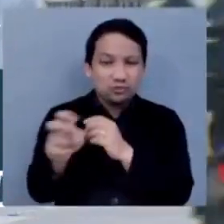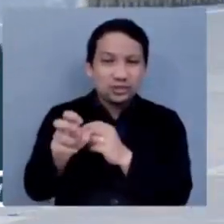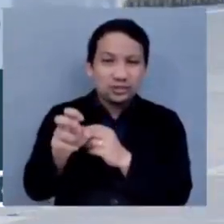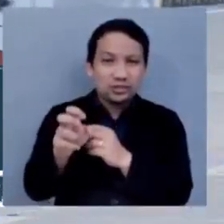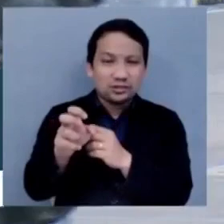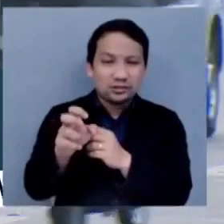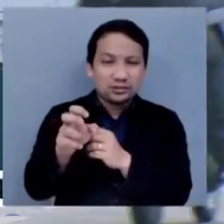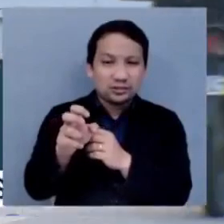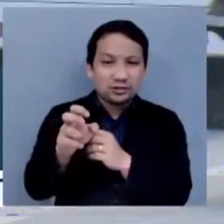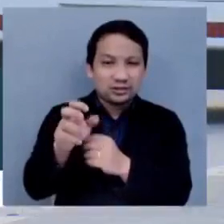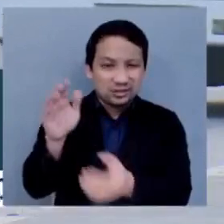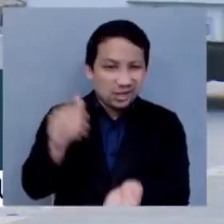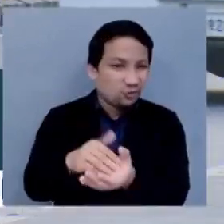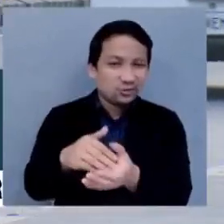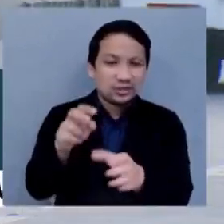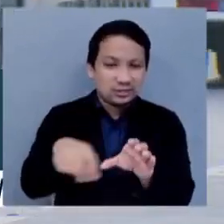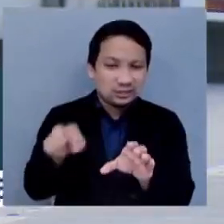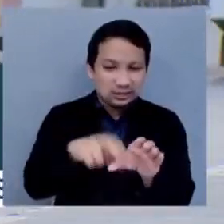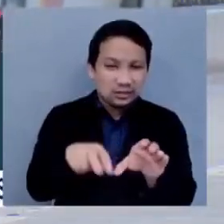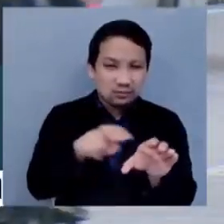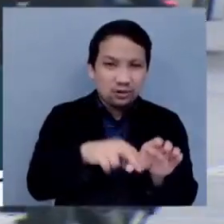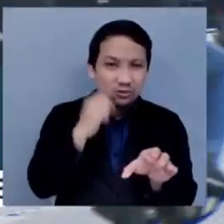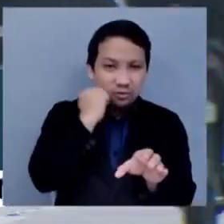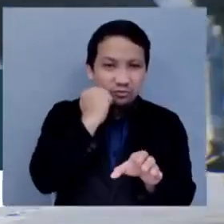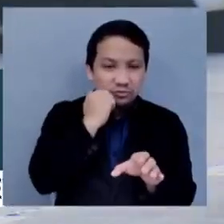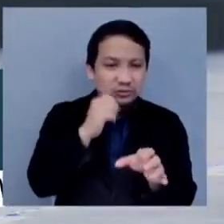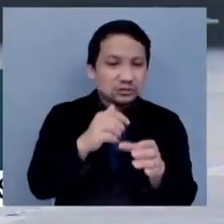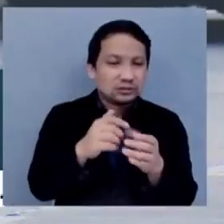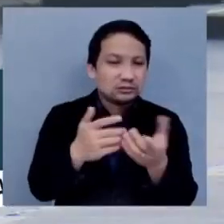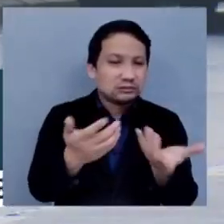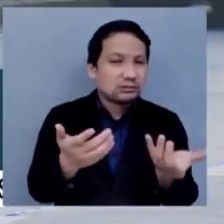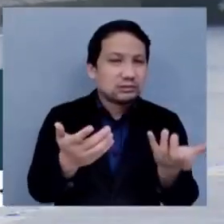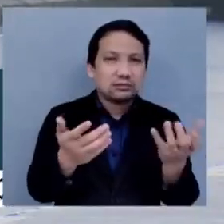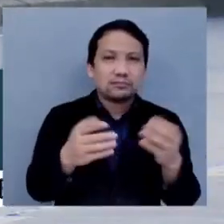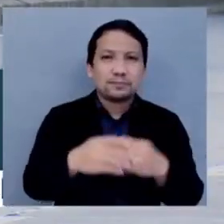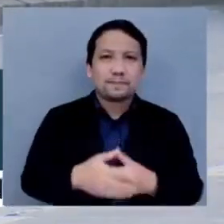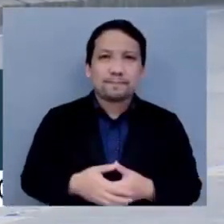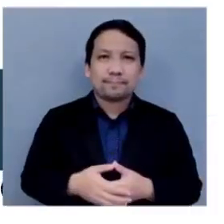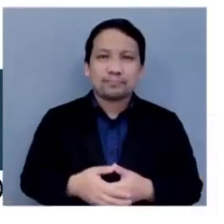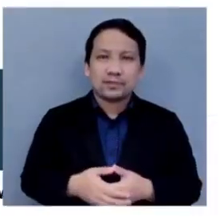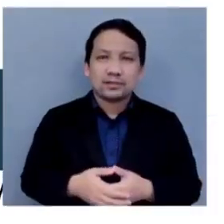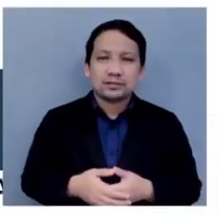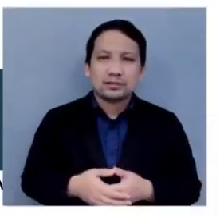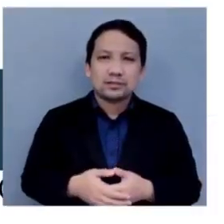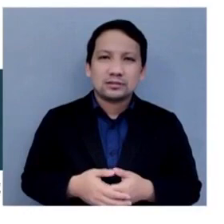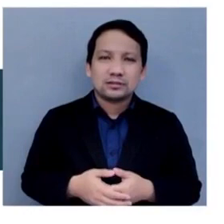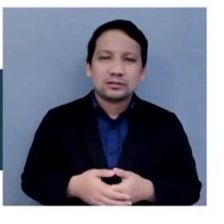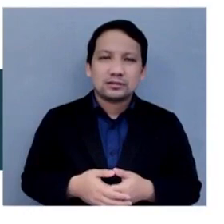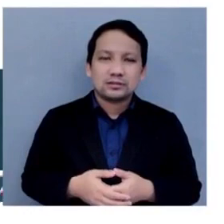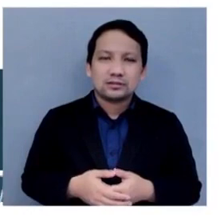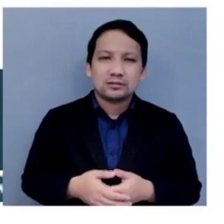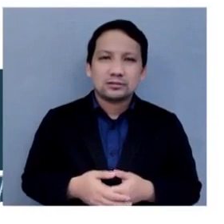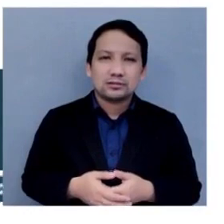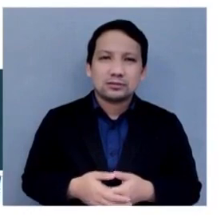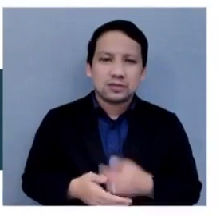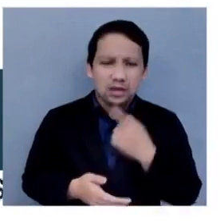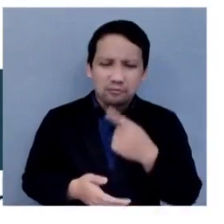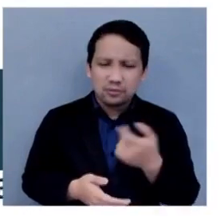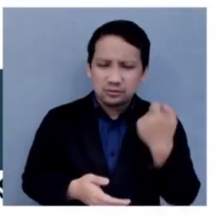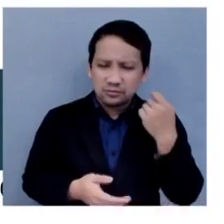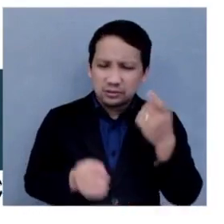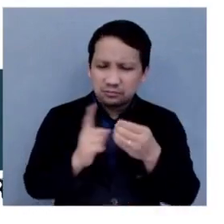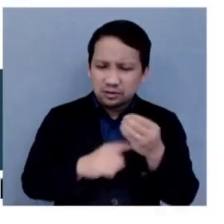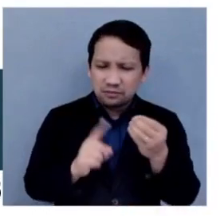daily riding the said route. Carmina? Yes, and Jackie, I think the last time we talked, you also mentioned